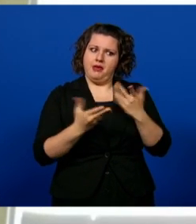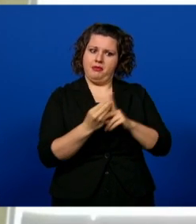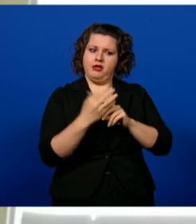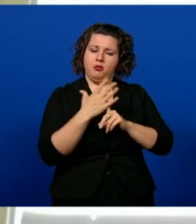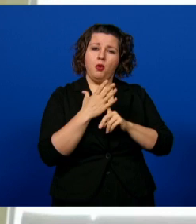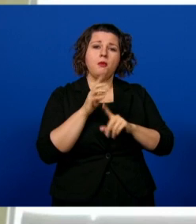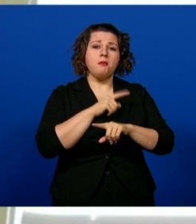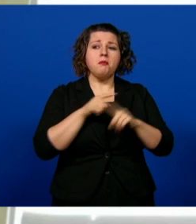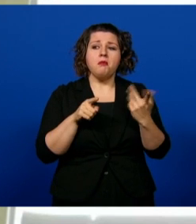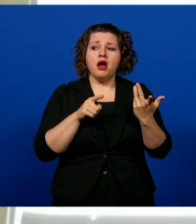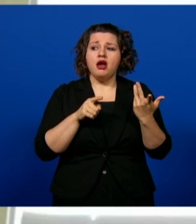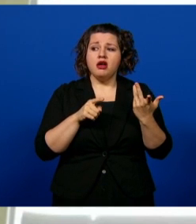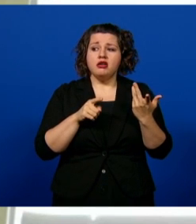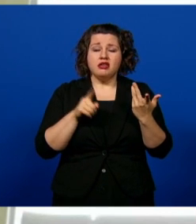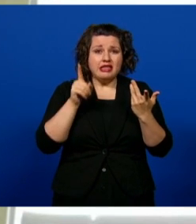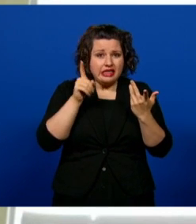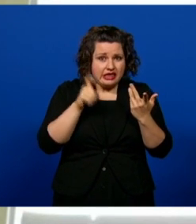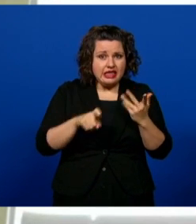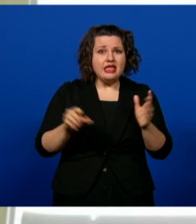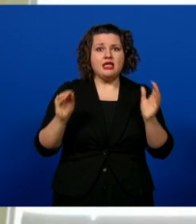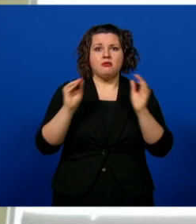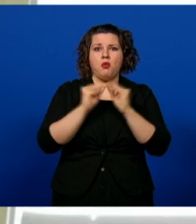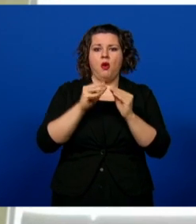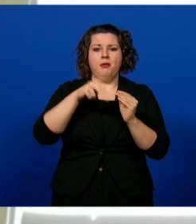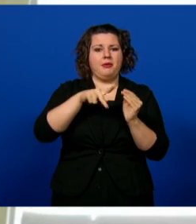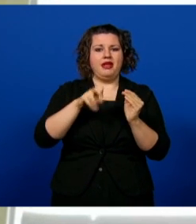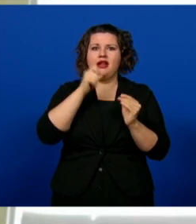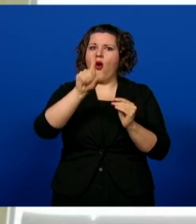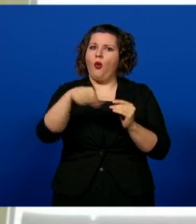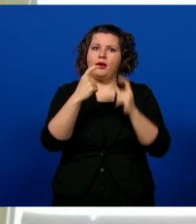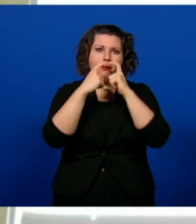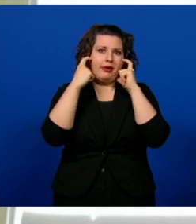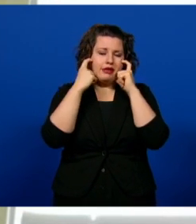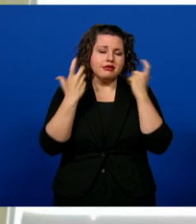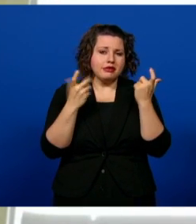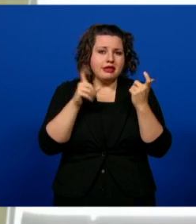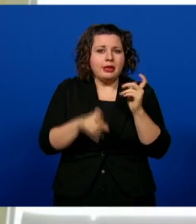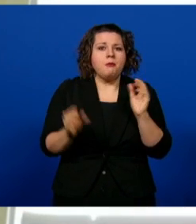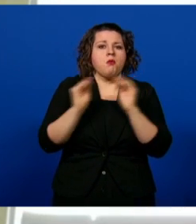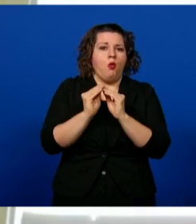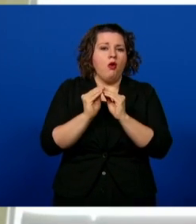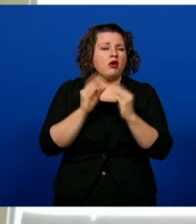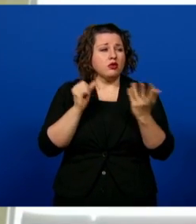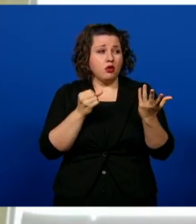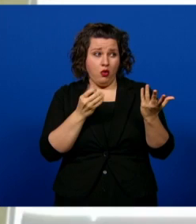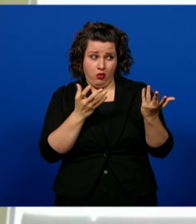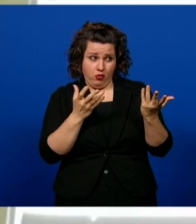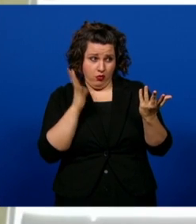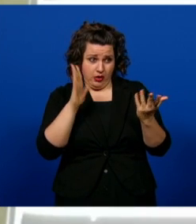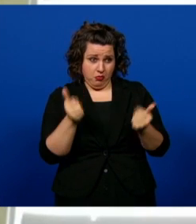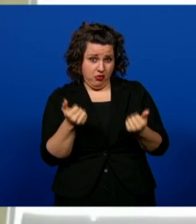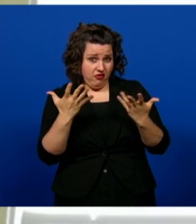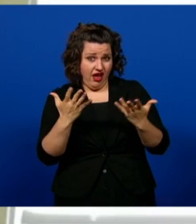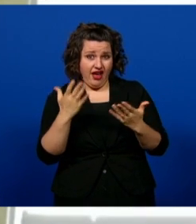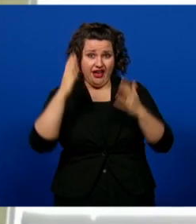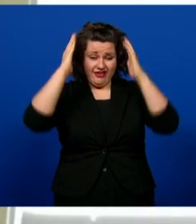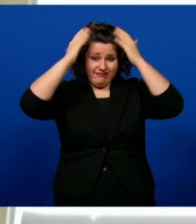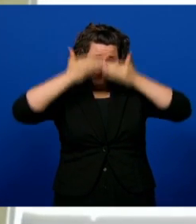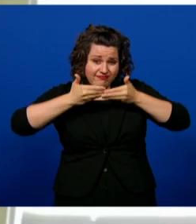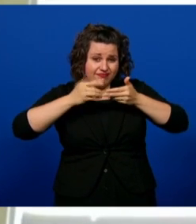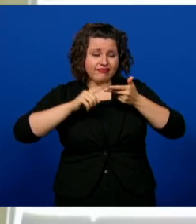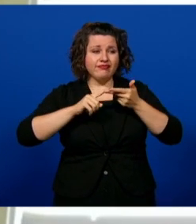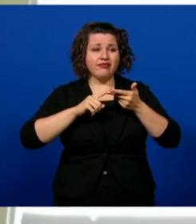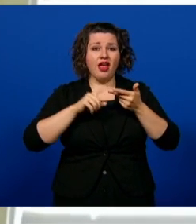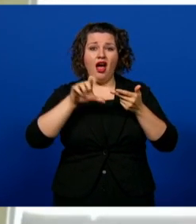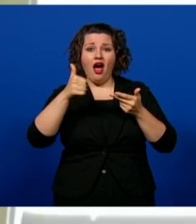exposed, but that they need more PPE than just a mask. So is there efforts to provide face shields, other